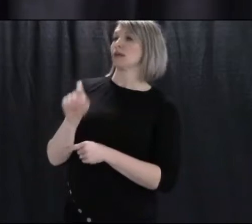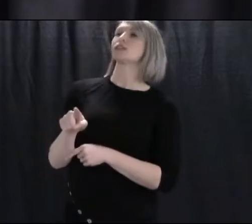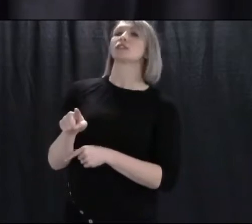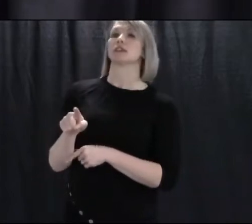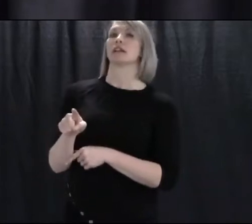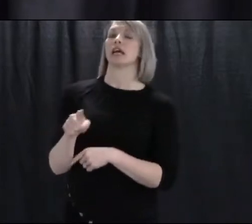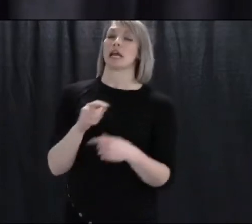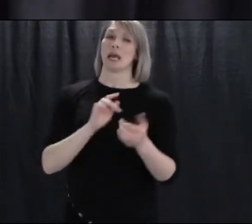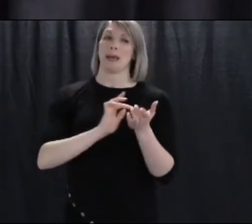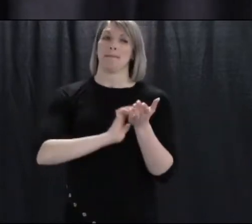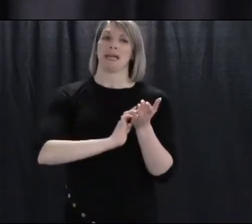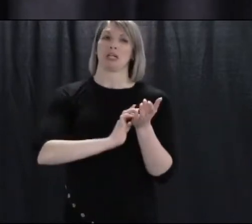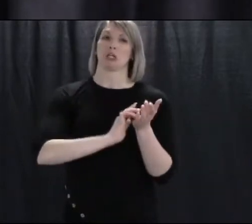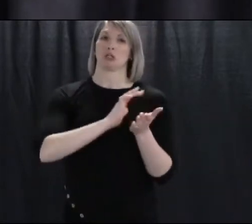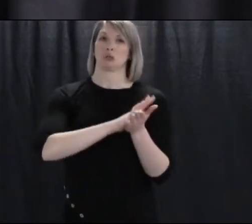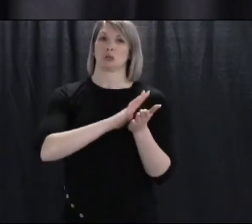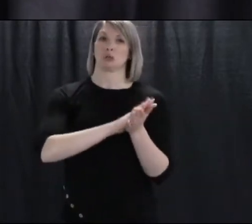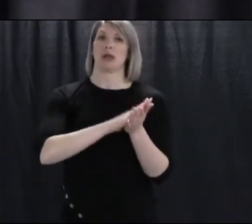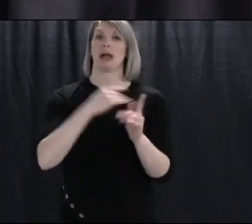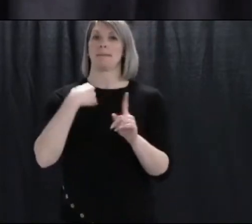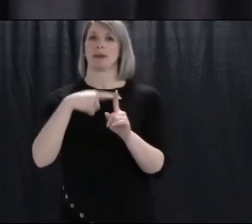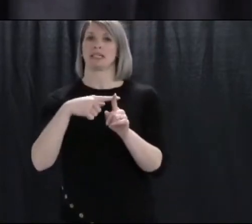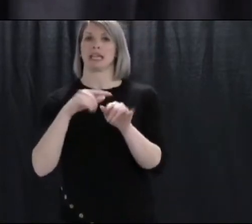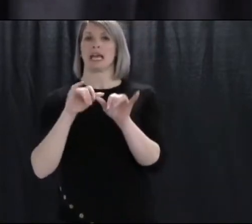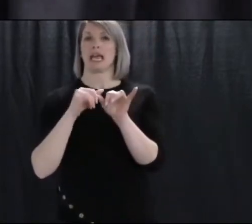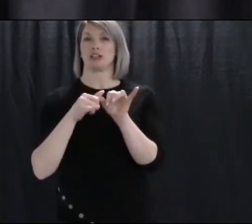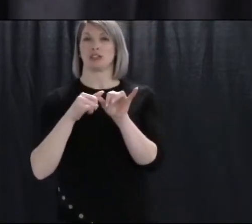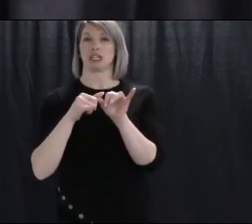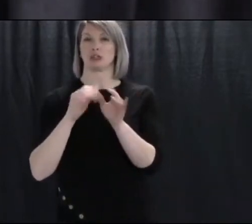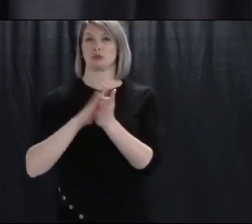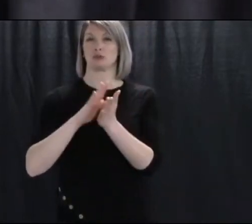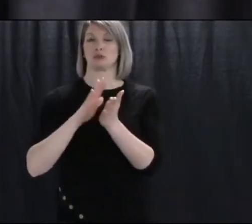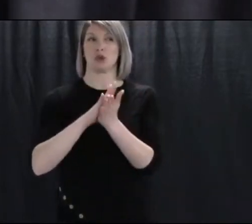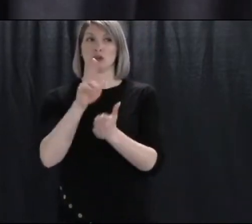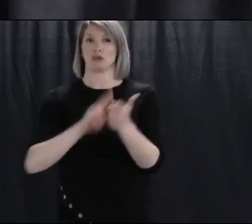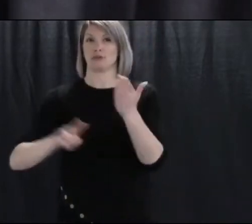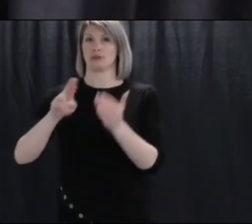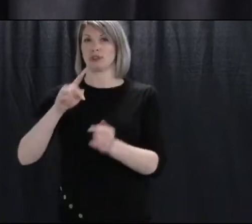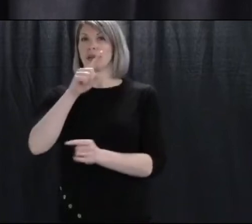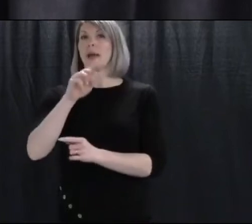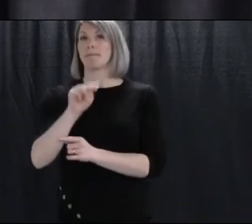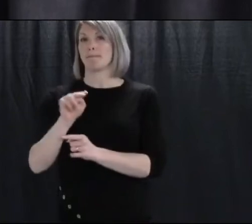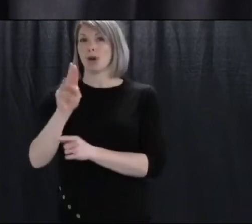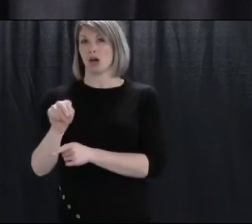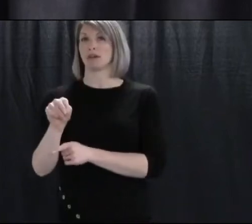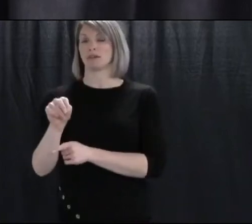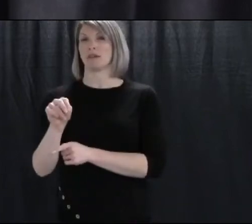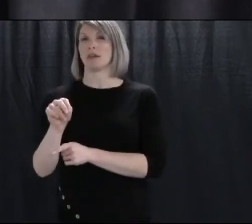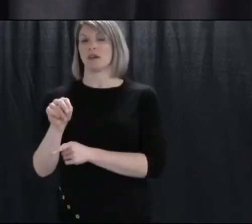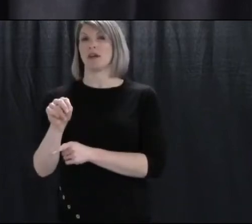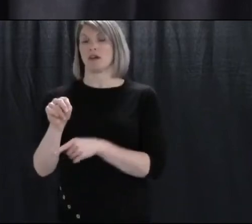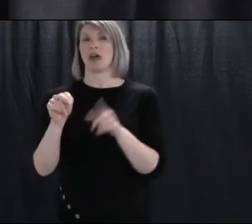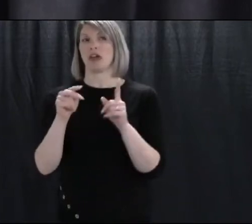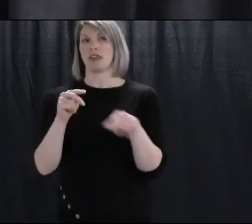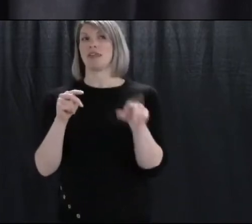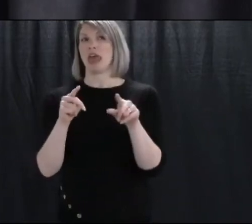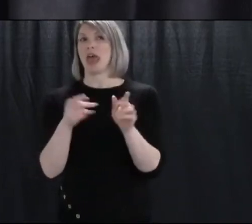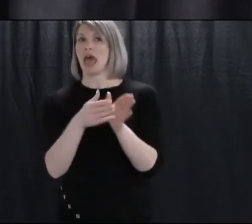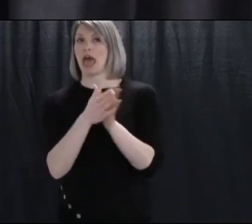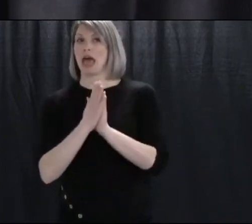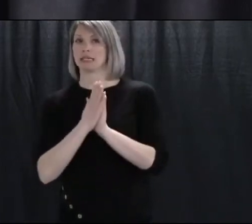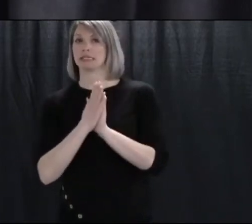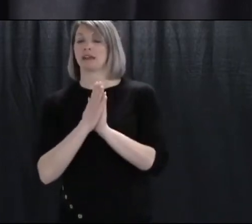the Faculty of Medicine and Engineering and Science faculties as any. I'm certainly open to the